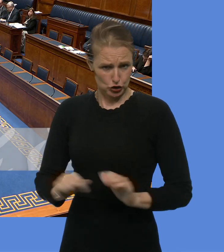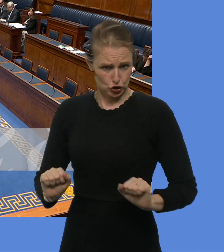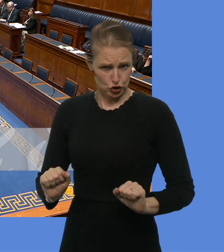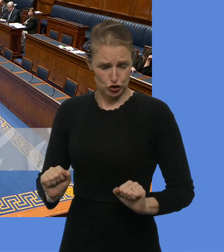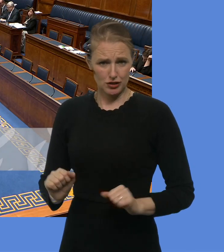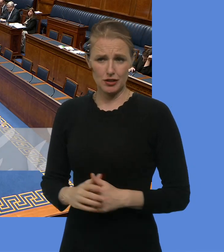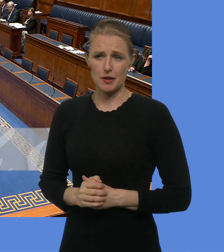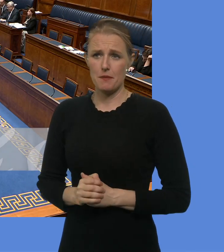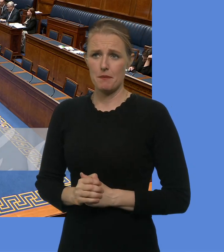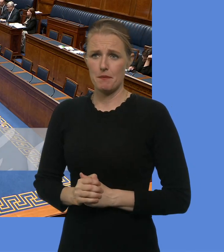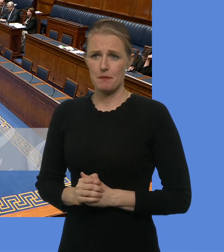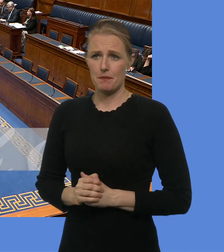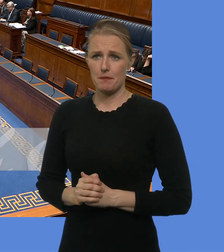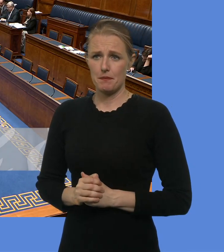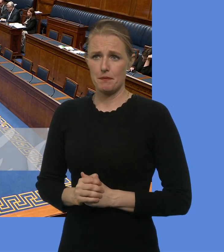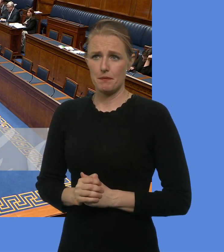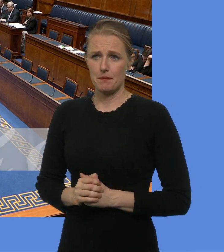call.